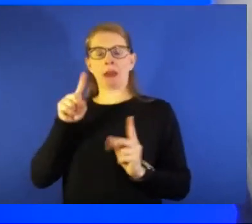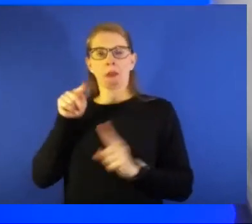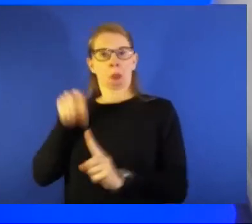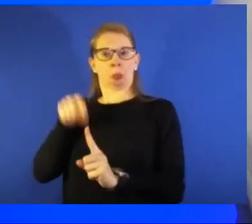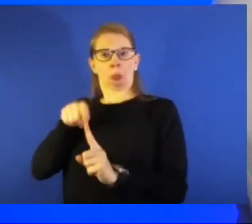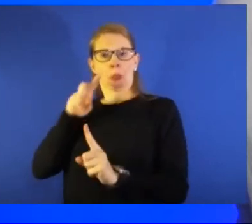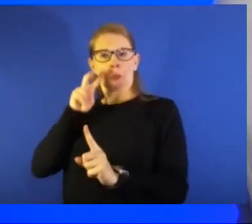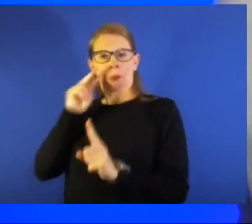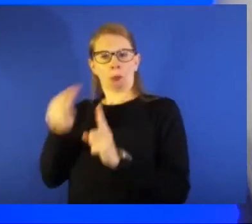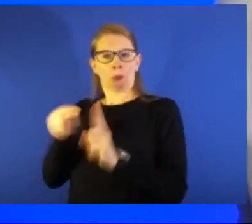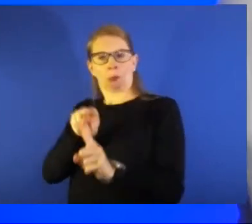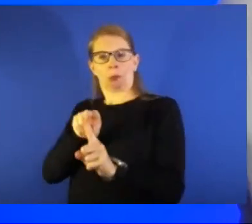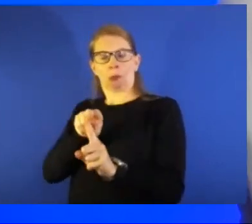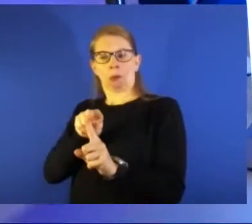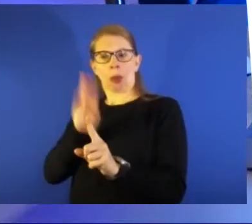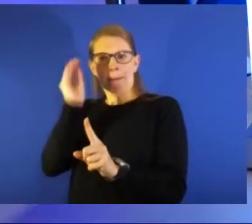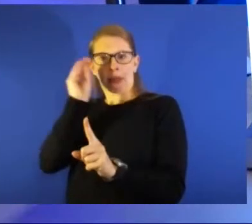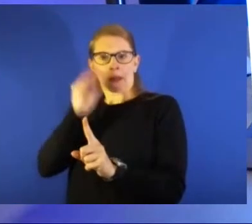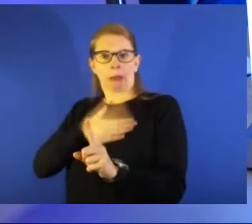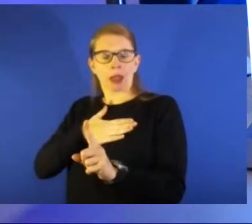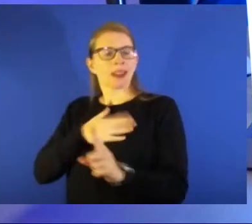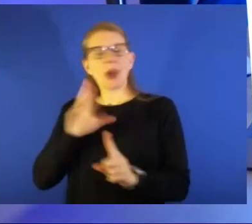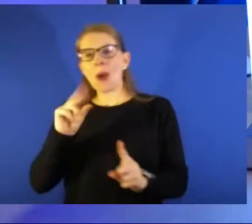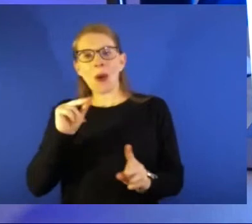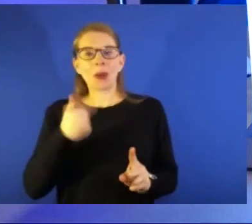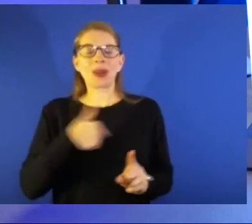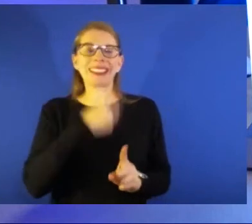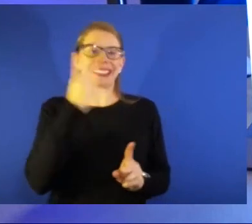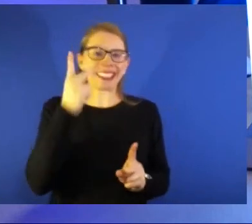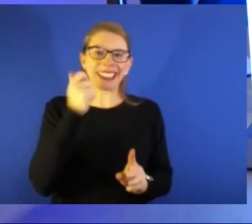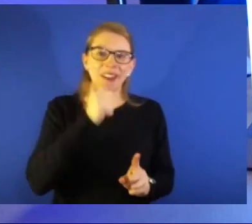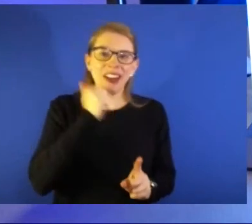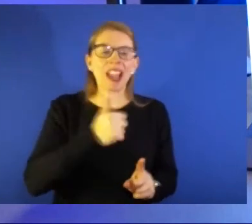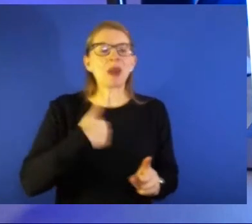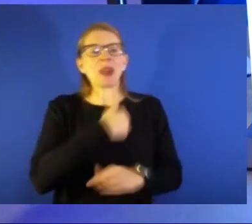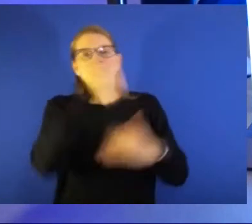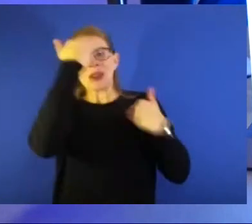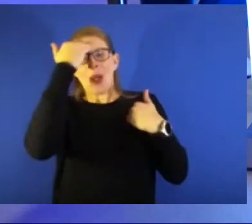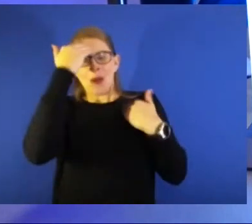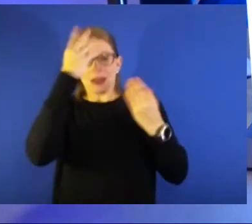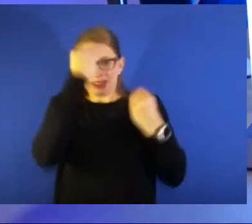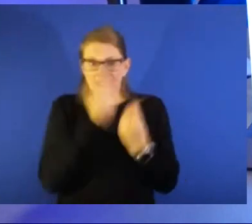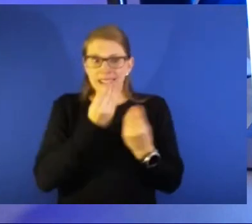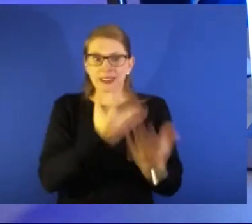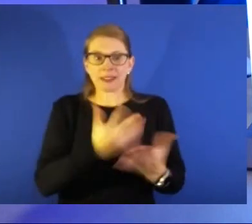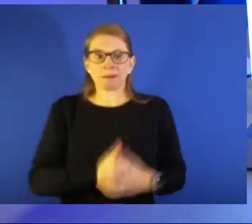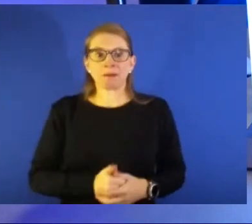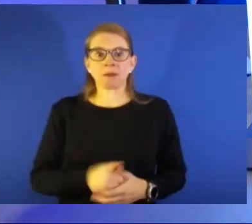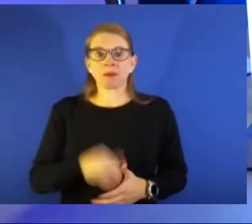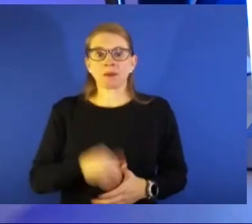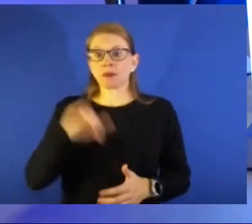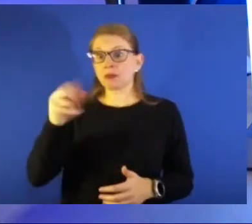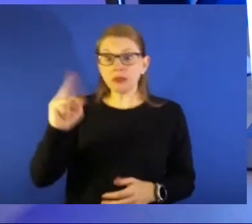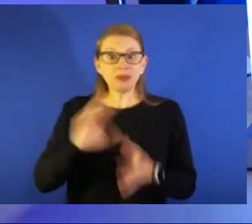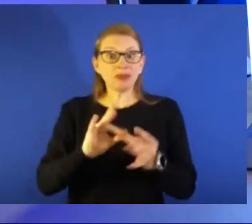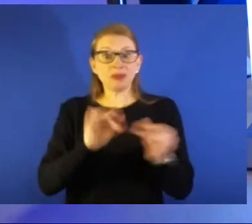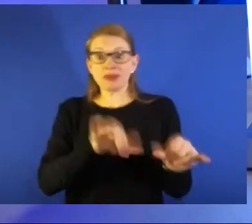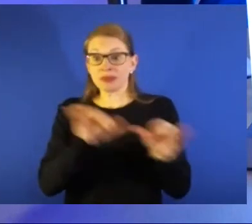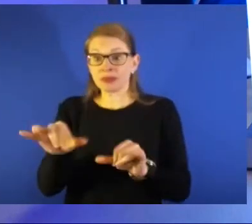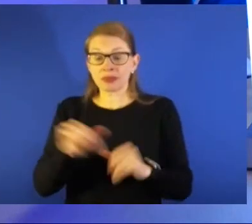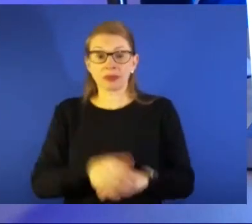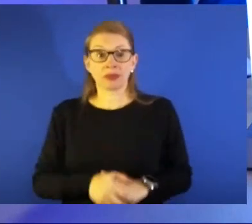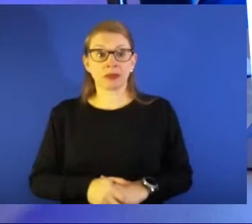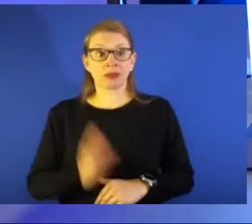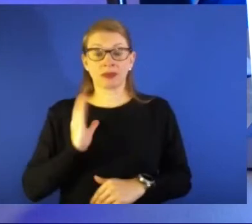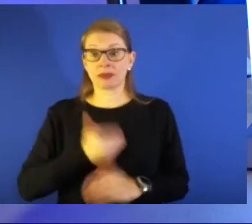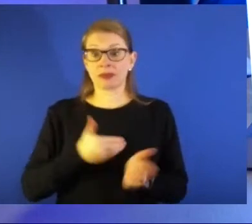see daily And what you know. and what we know. And I can say that. John can say that. Our good